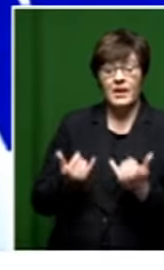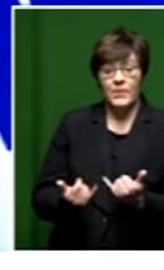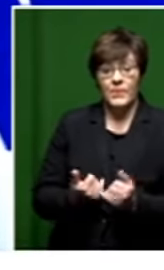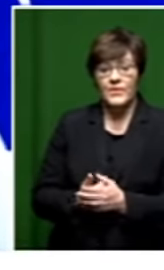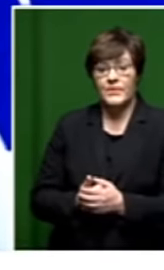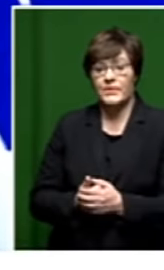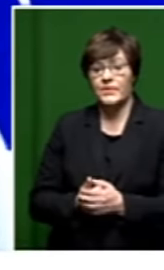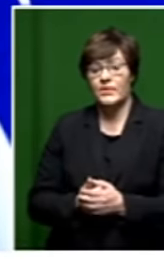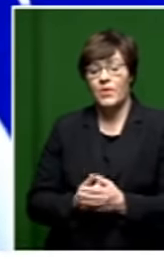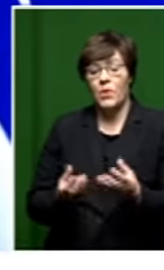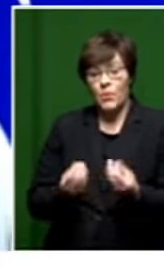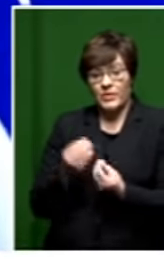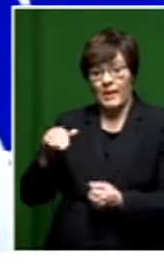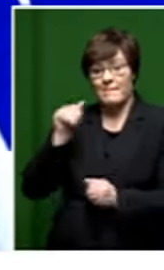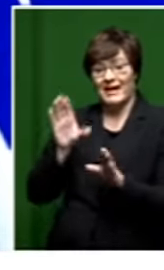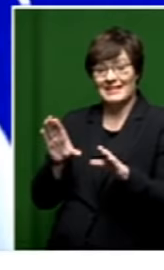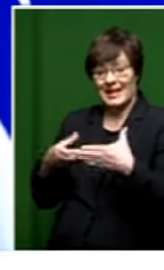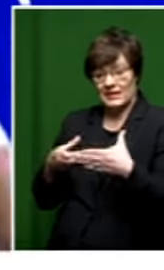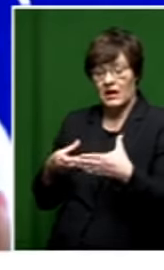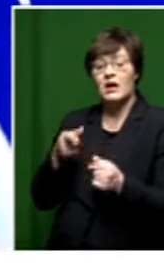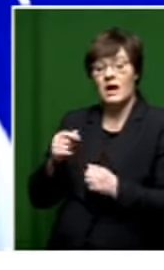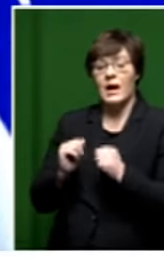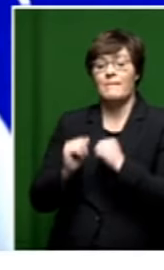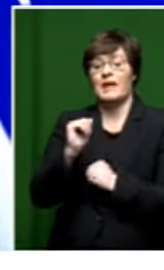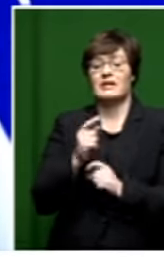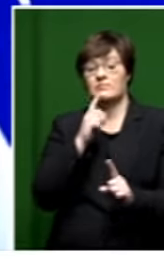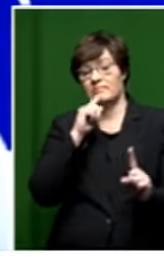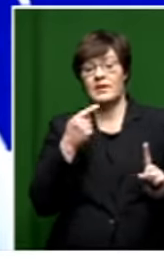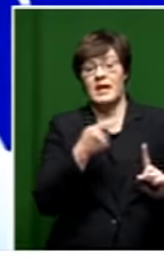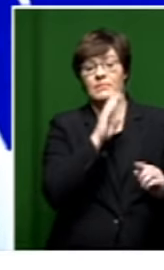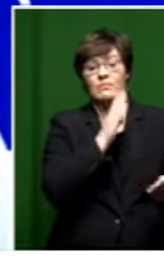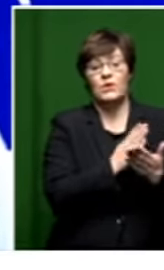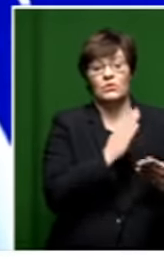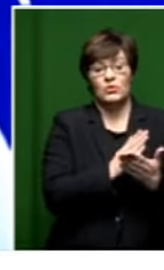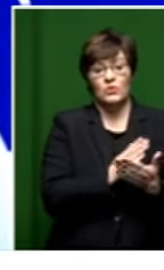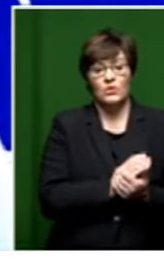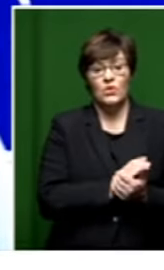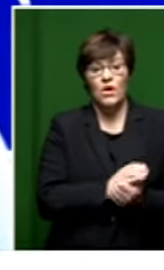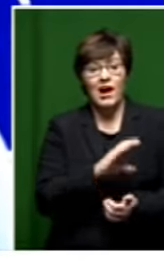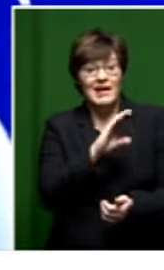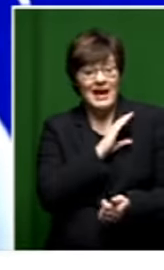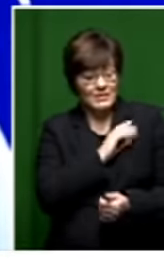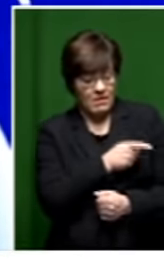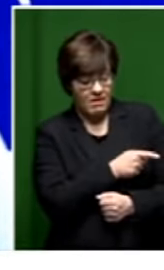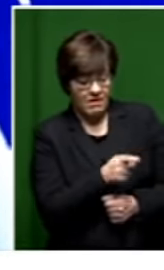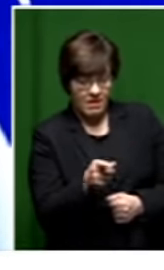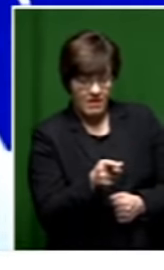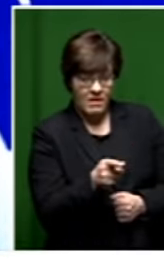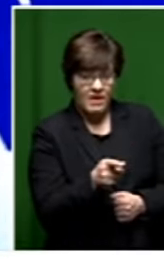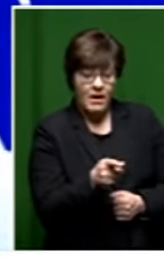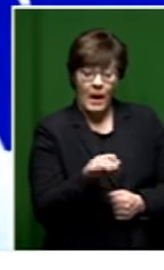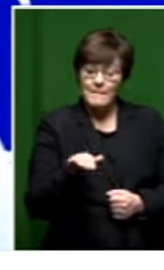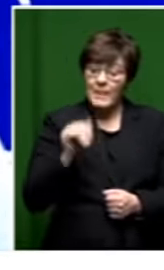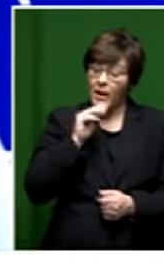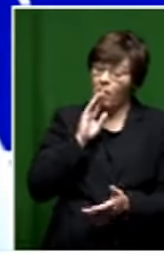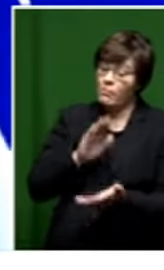place with the sector are such mechanisms that are aimed at ensuring that, the customers, the way that the banks have